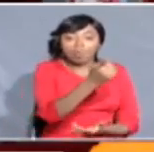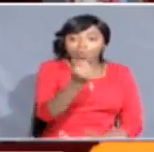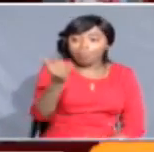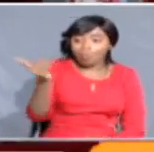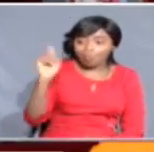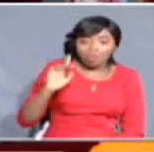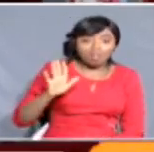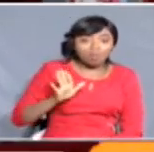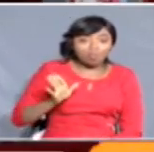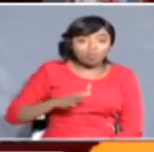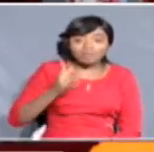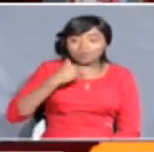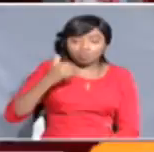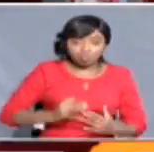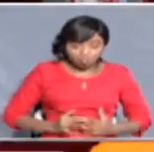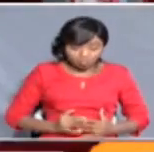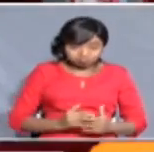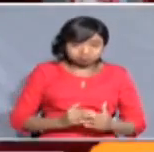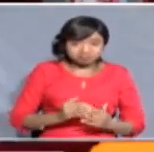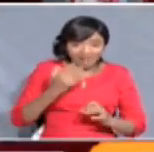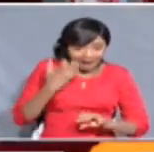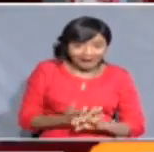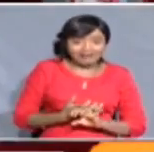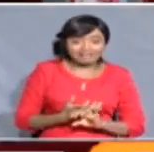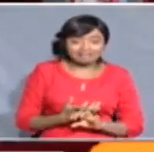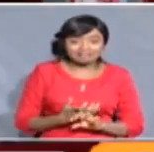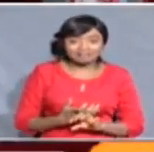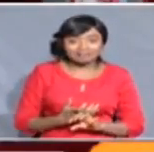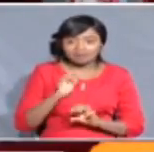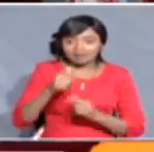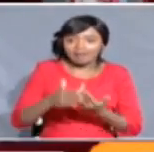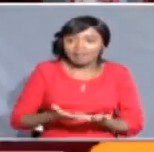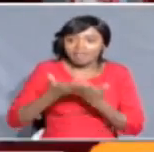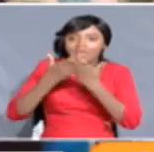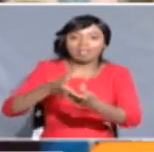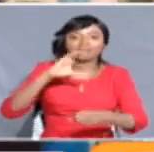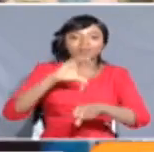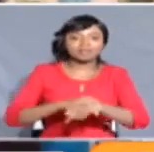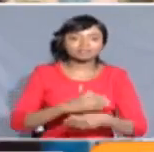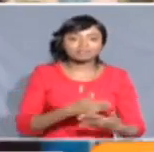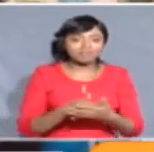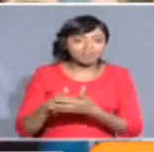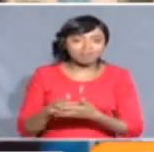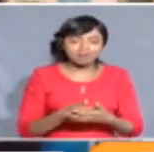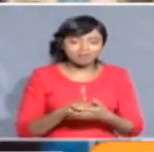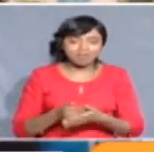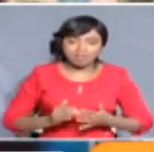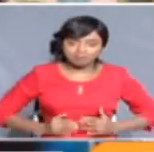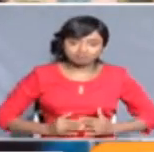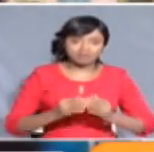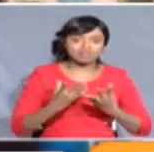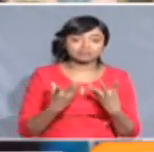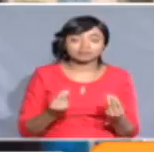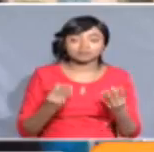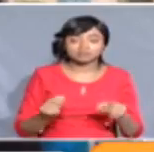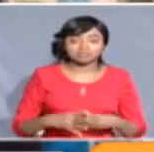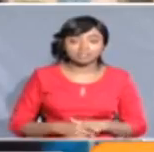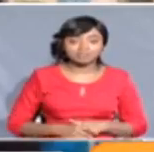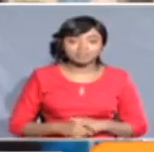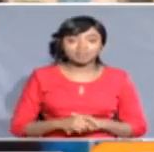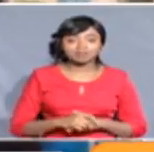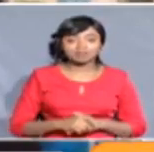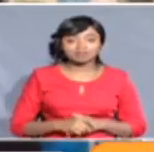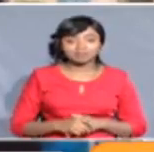who are barren or considered barren, we can help them to get babies easily. But I always tell women that